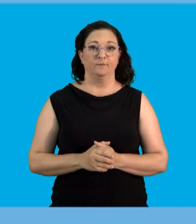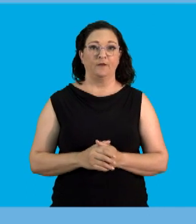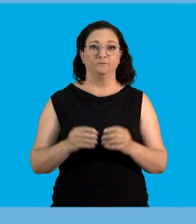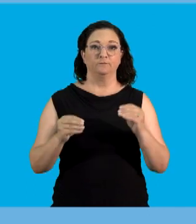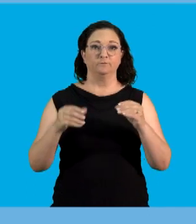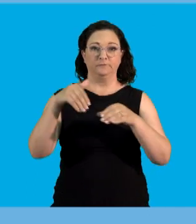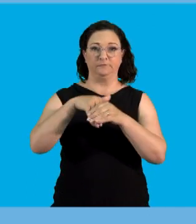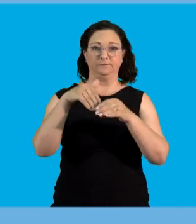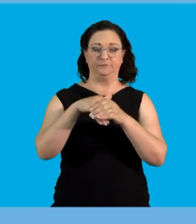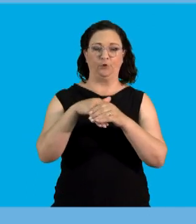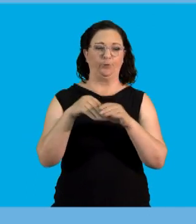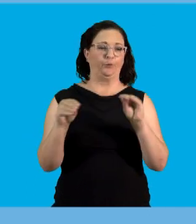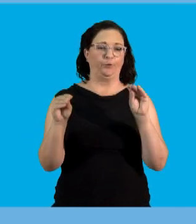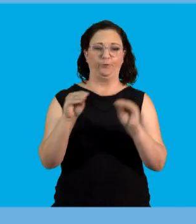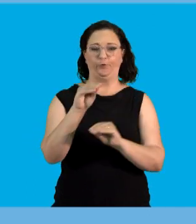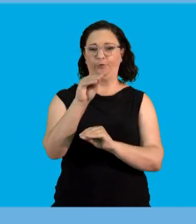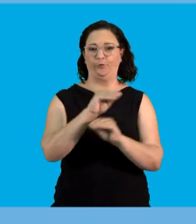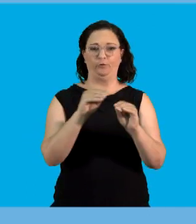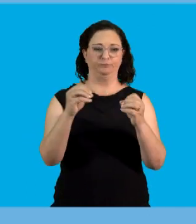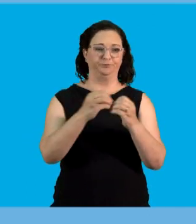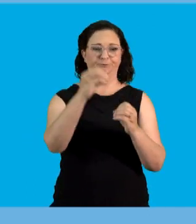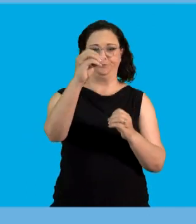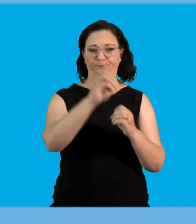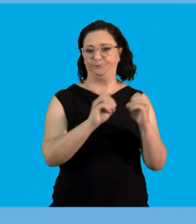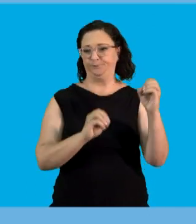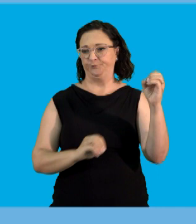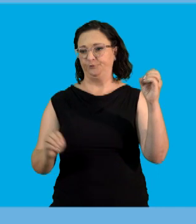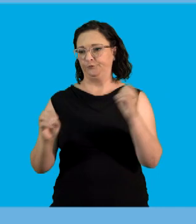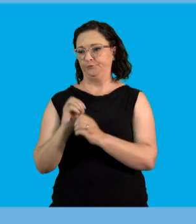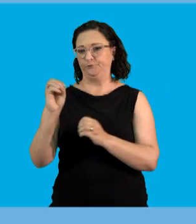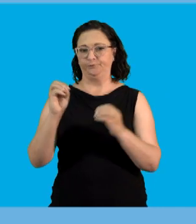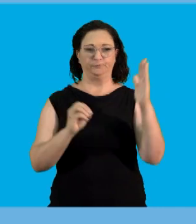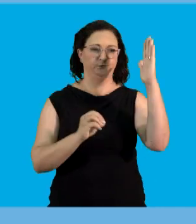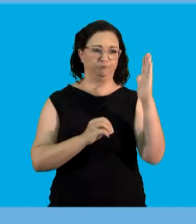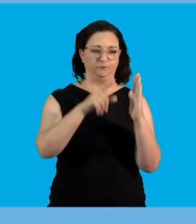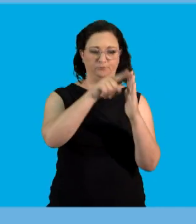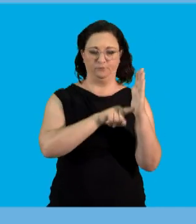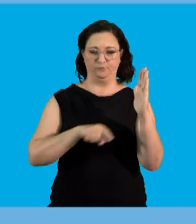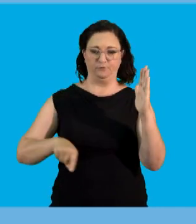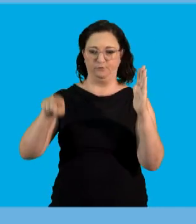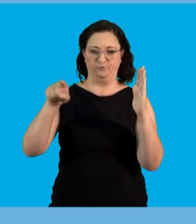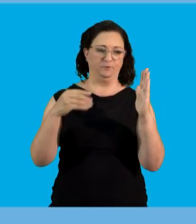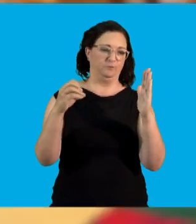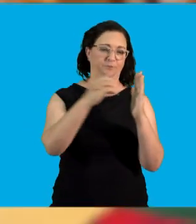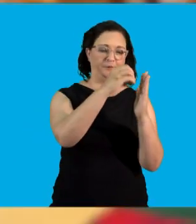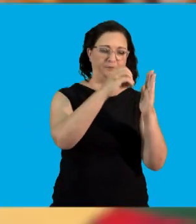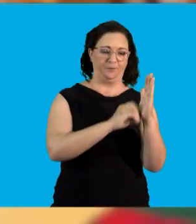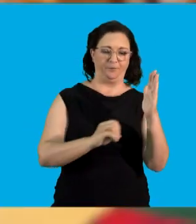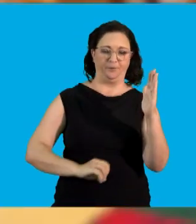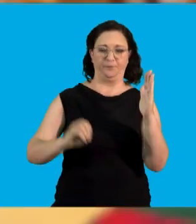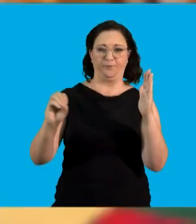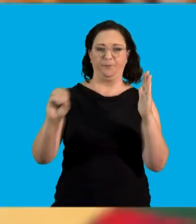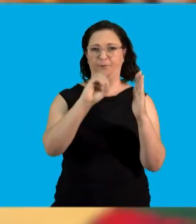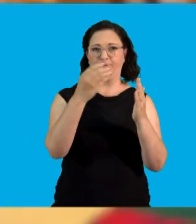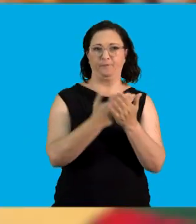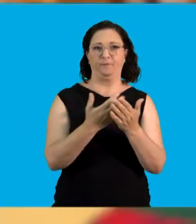a constant motion inside a container, they are going to collide with each other and also collide with the walls of the container. So if you put in